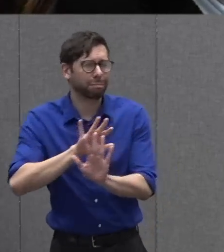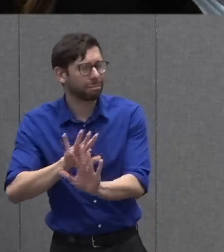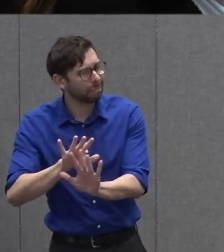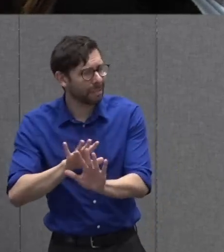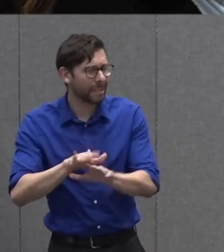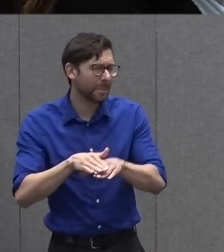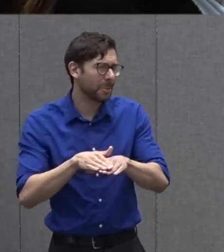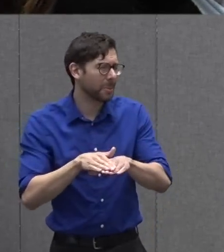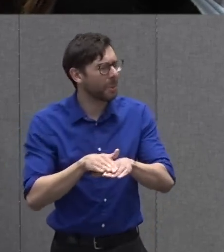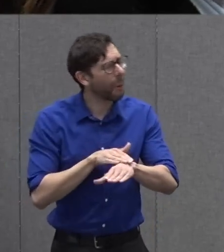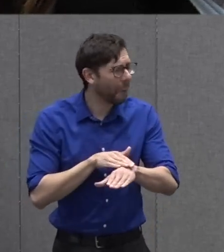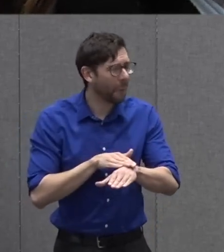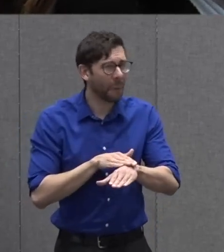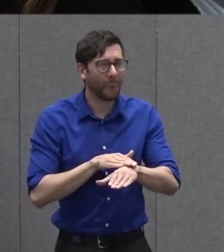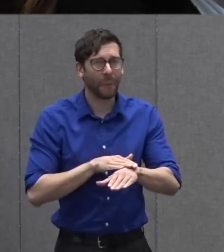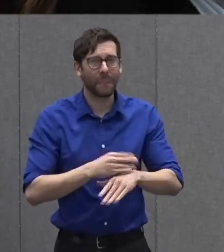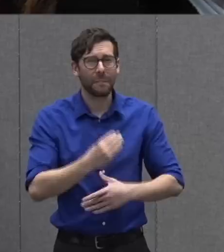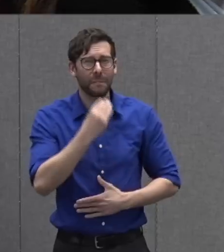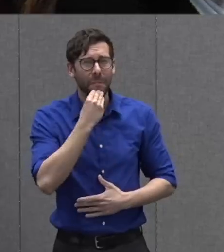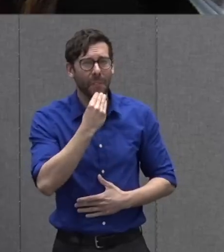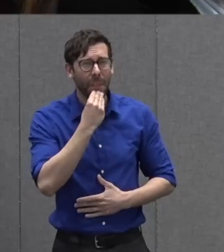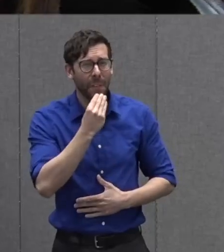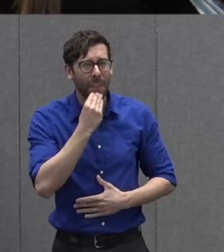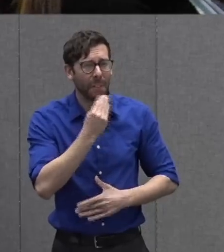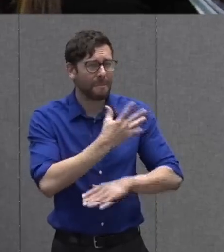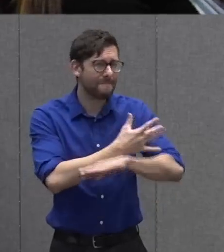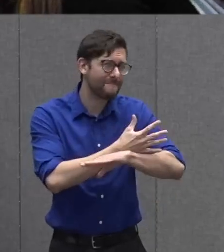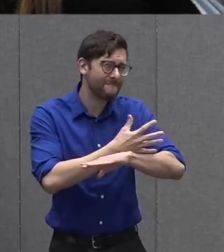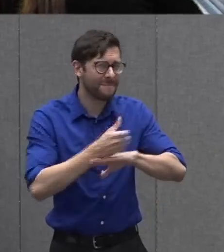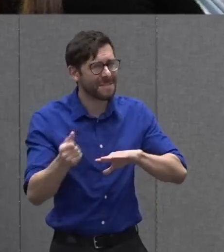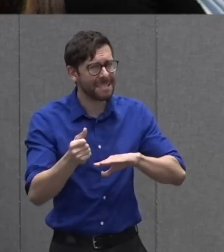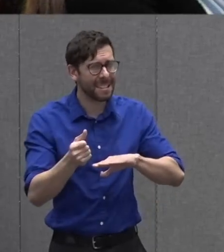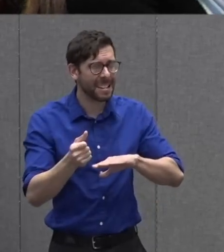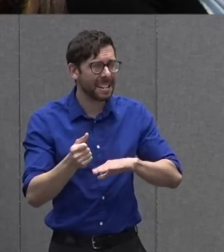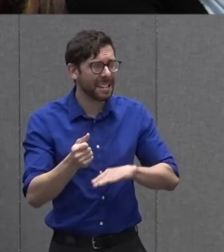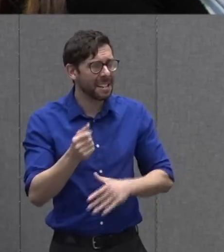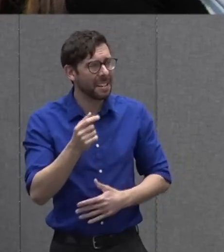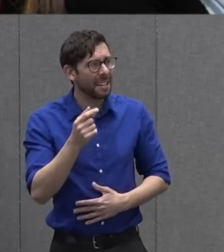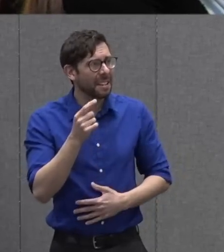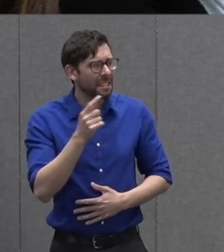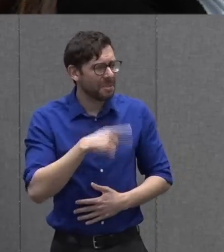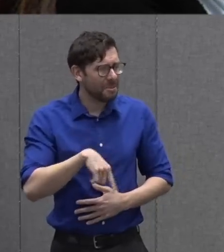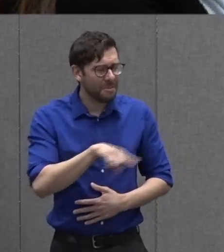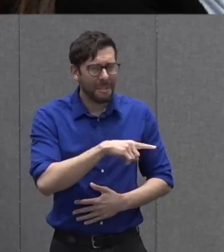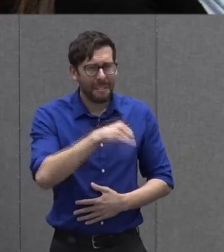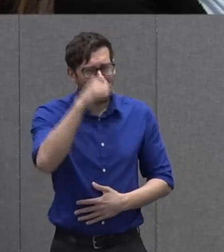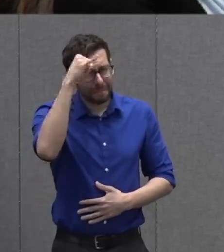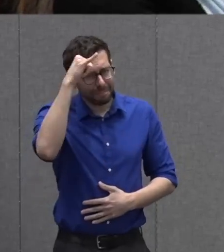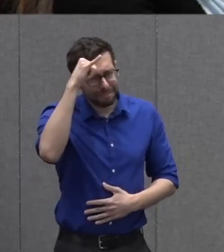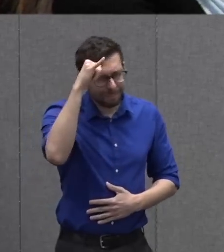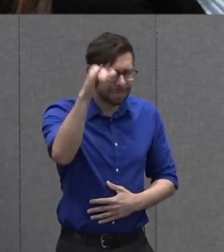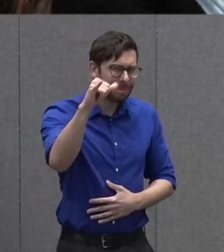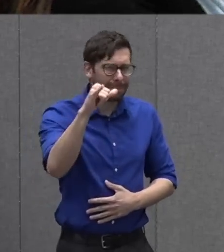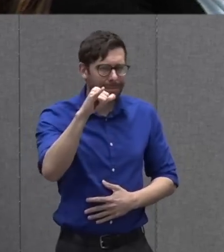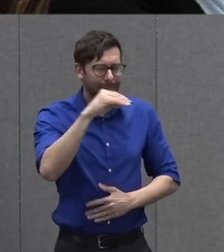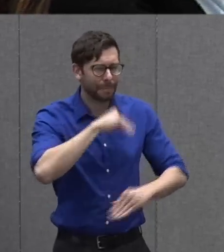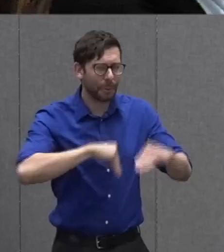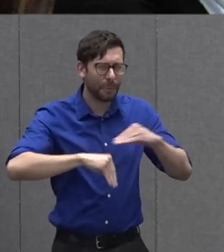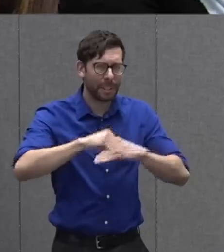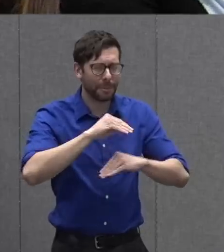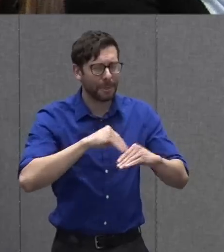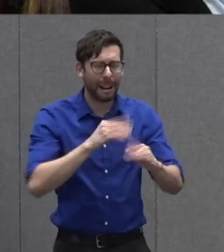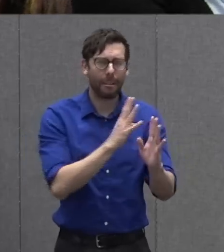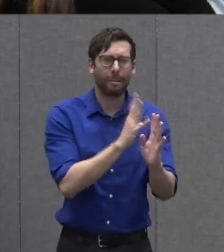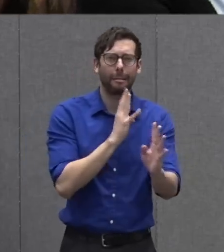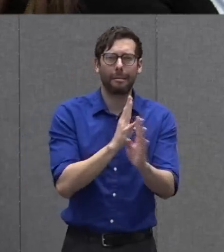for us to eat. You took so long with the rows. Oh no. So